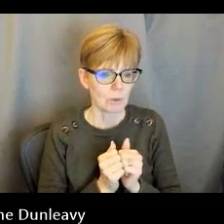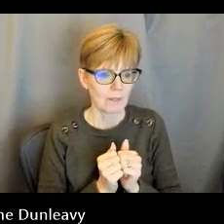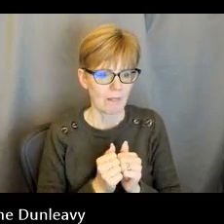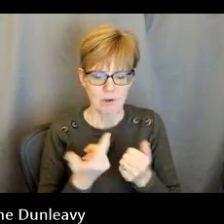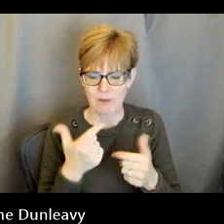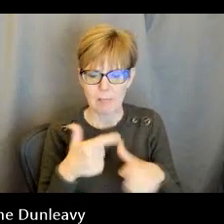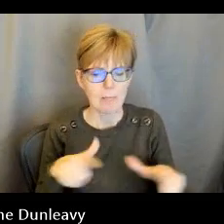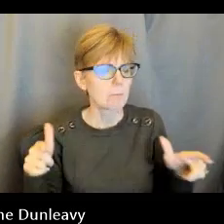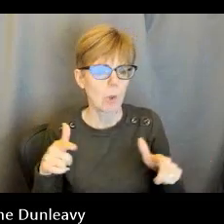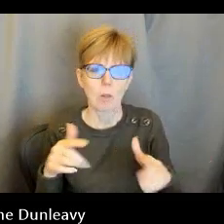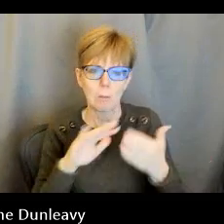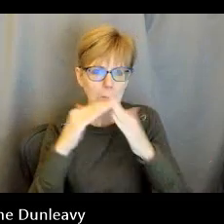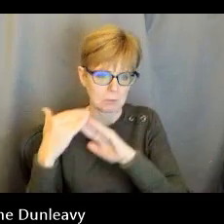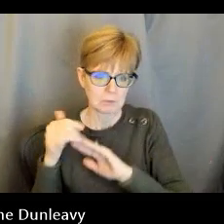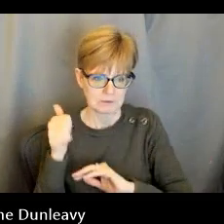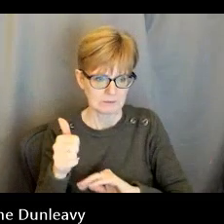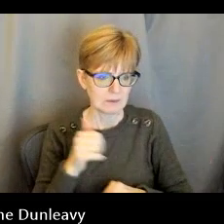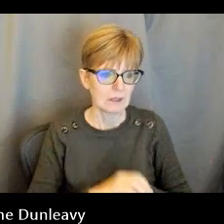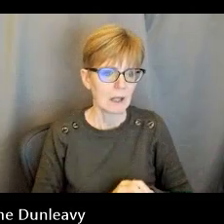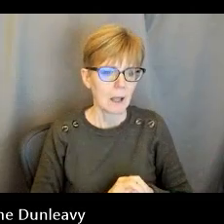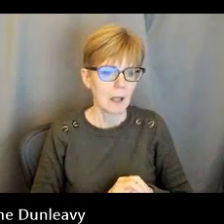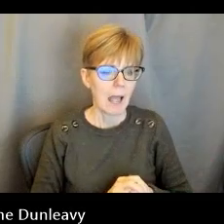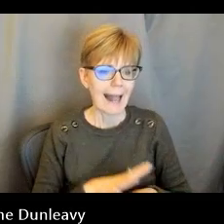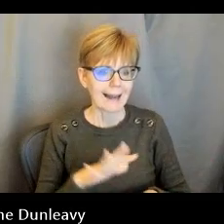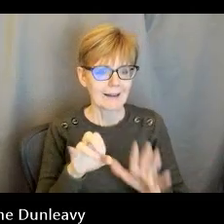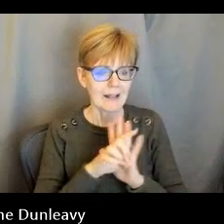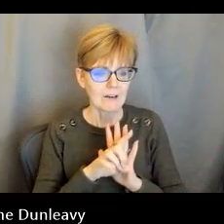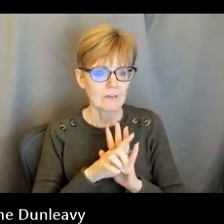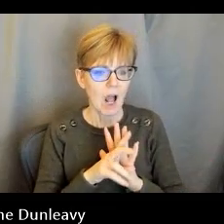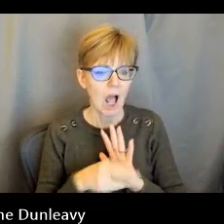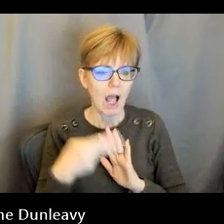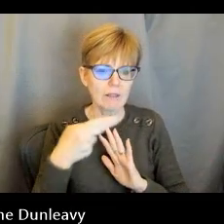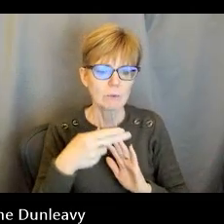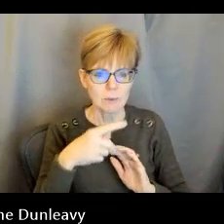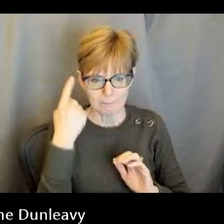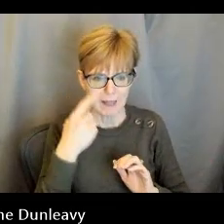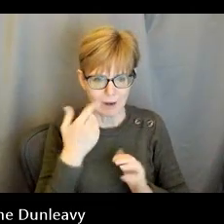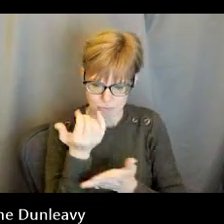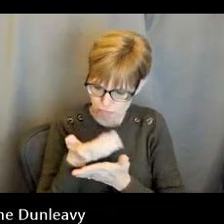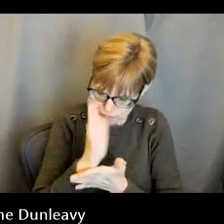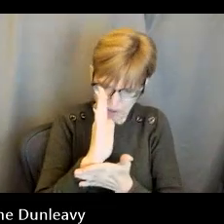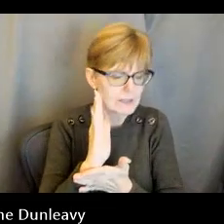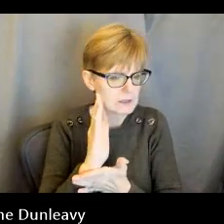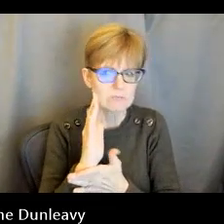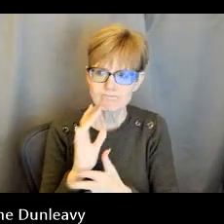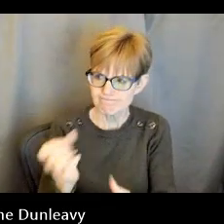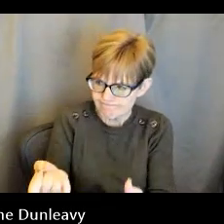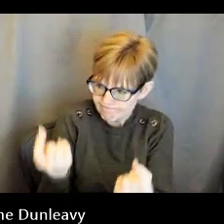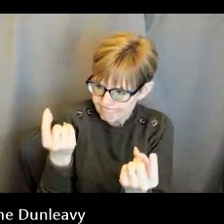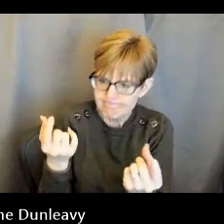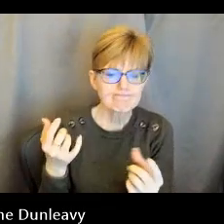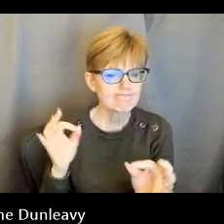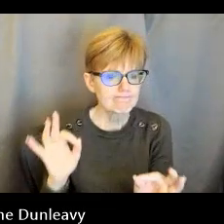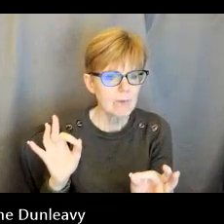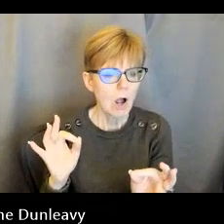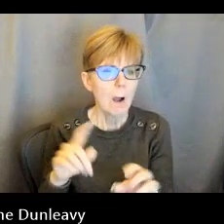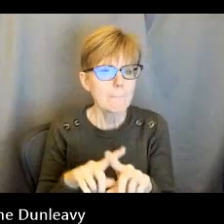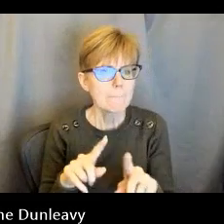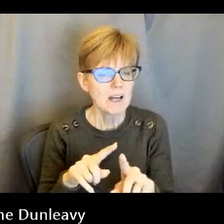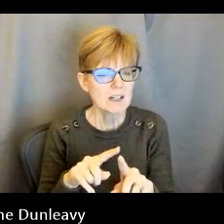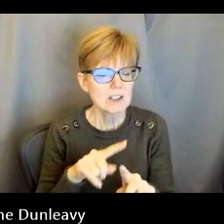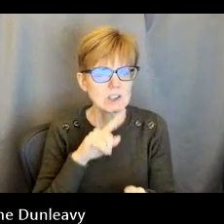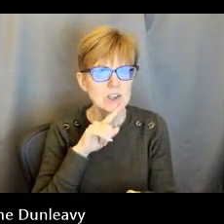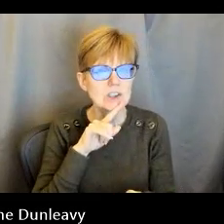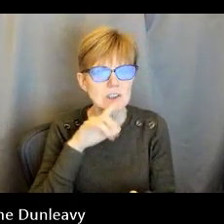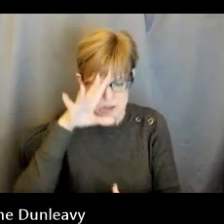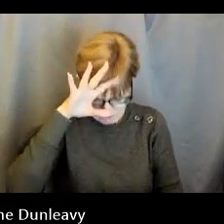he believed this to his core, that Black folks just committed more crimes because this was the message he had received over the